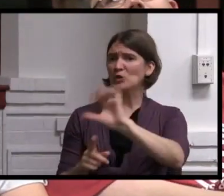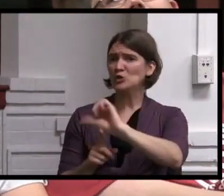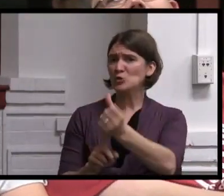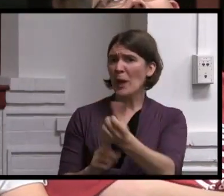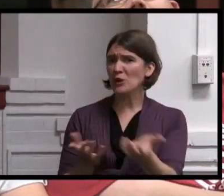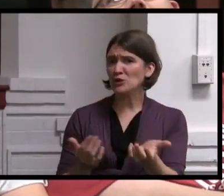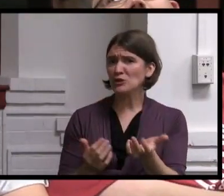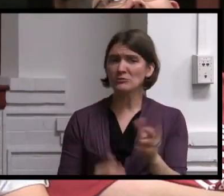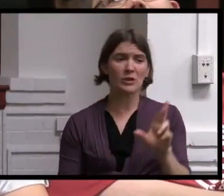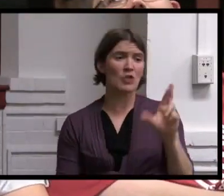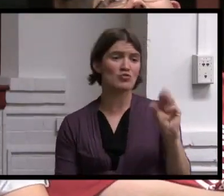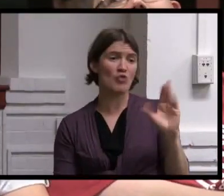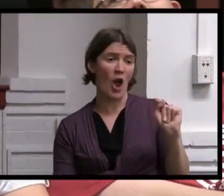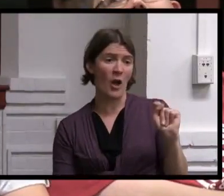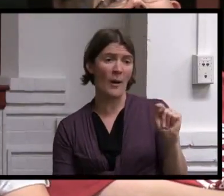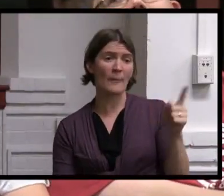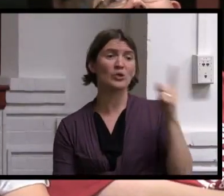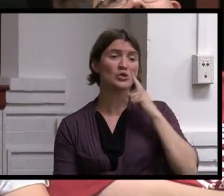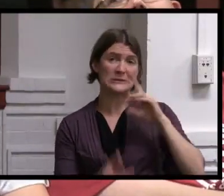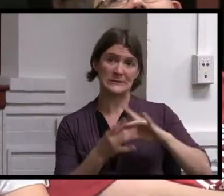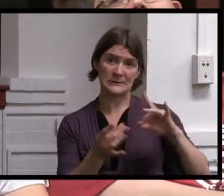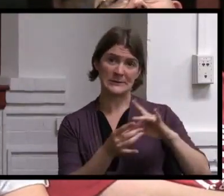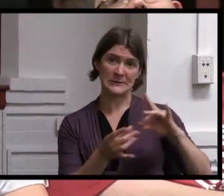When Robert was talking about